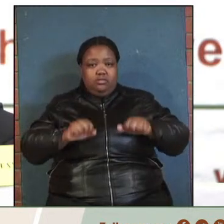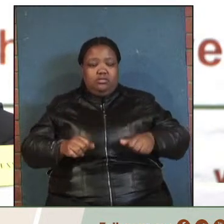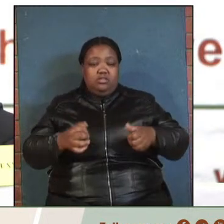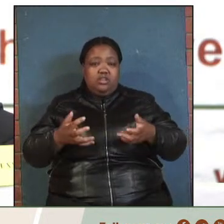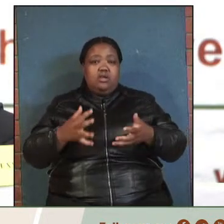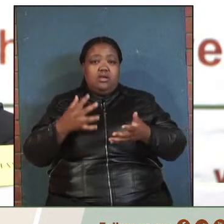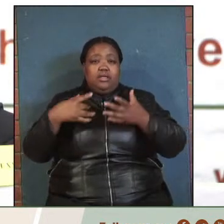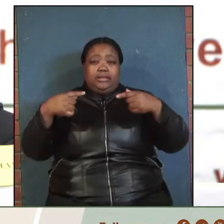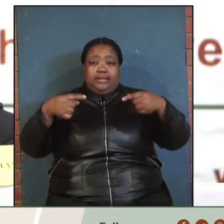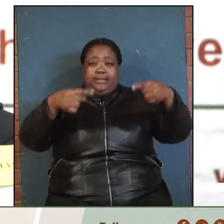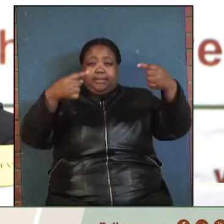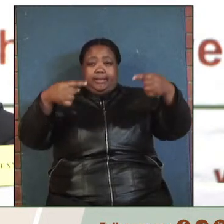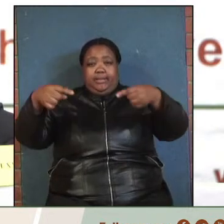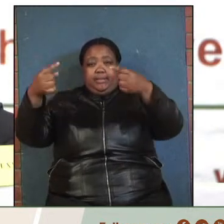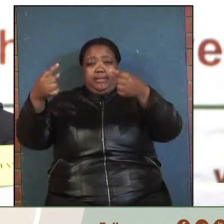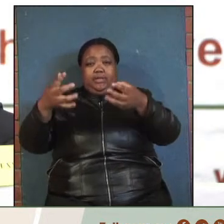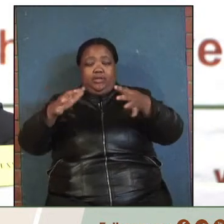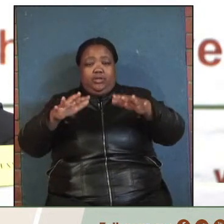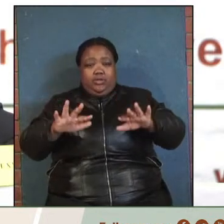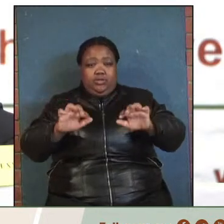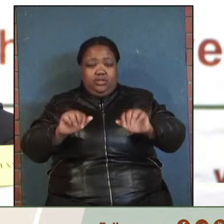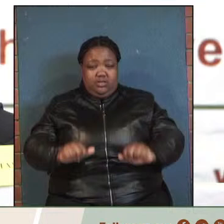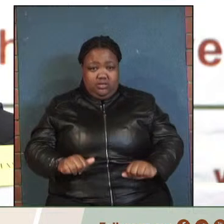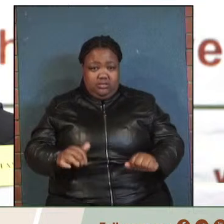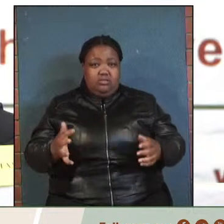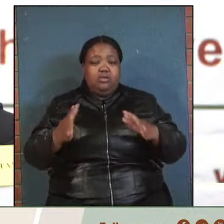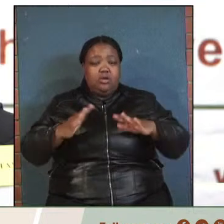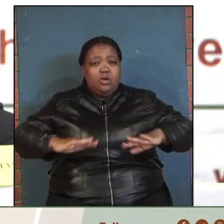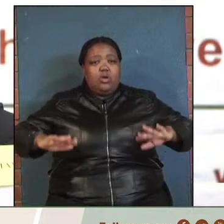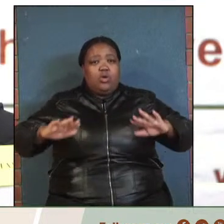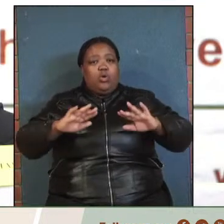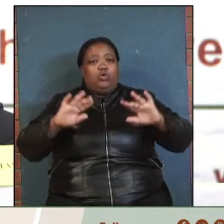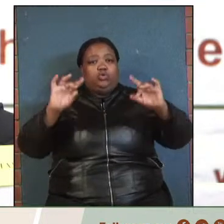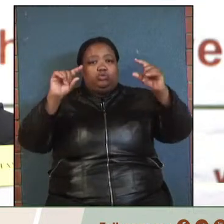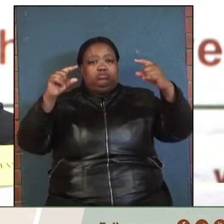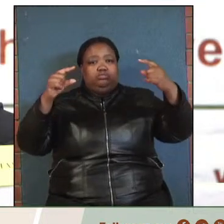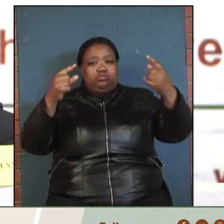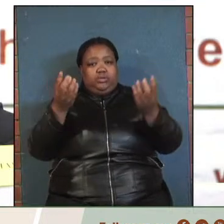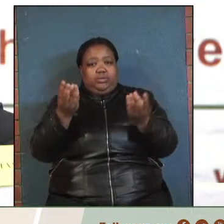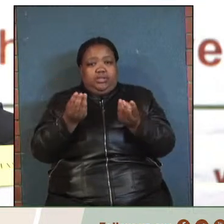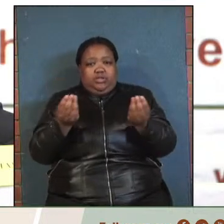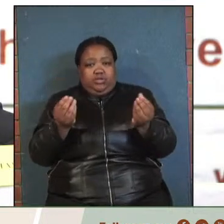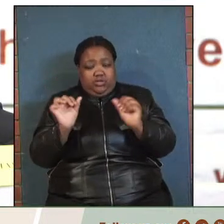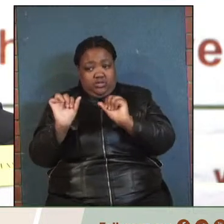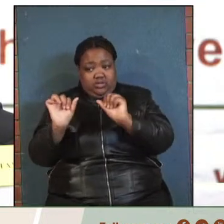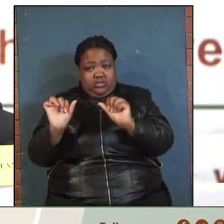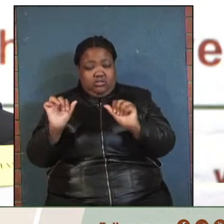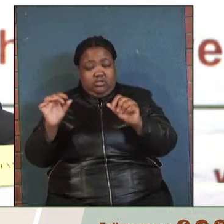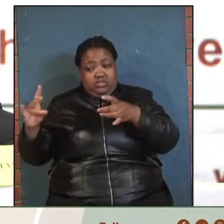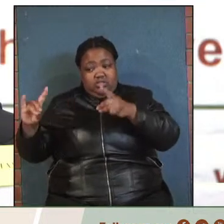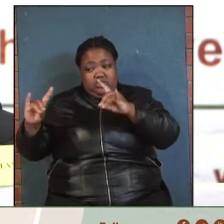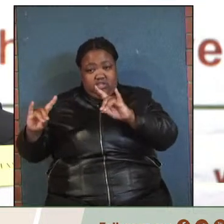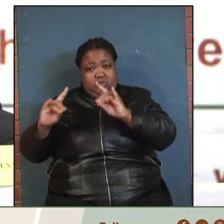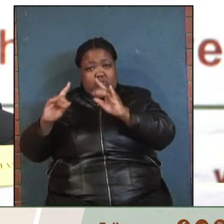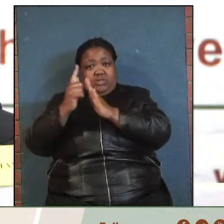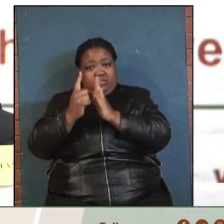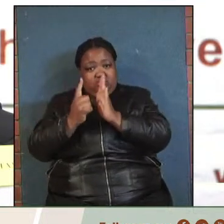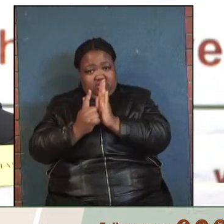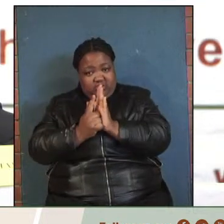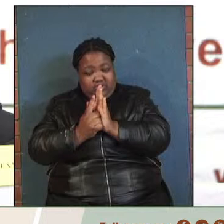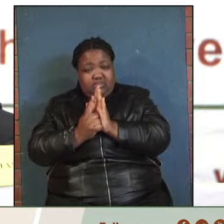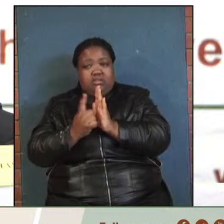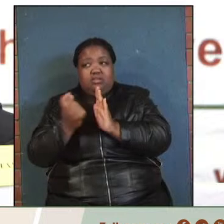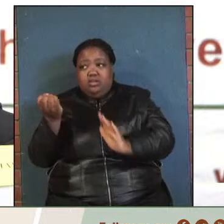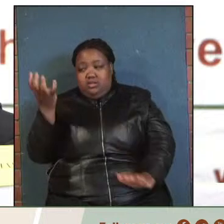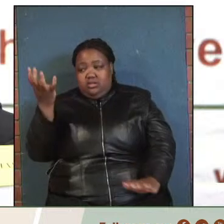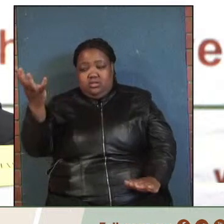debates, I will hand over all the commission's resolutions to the chairperson of the committee of the legislature, so that they